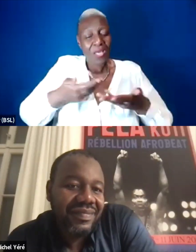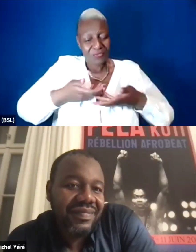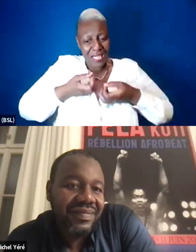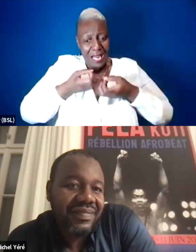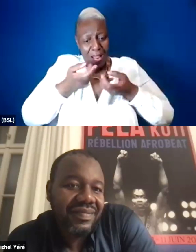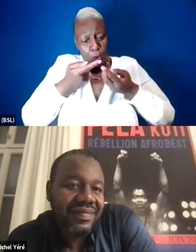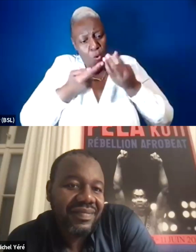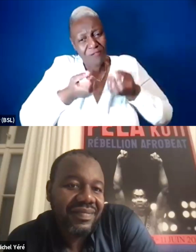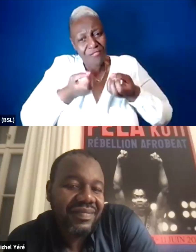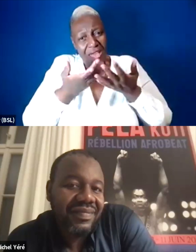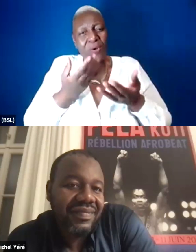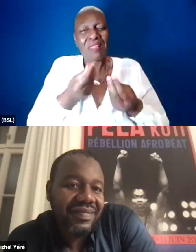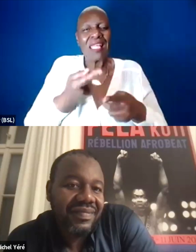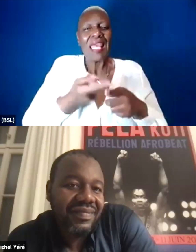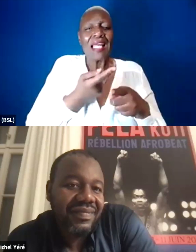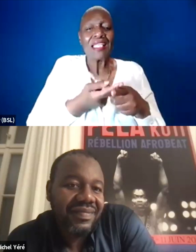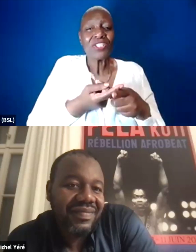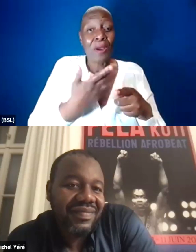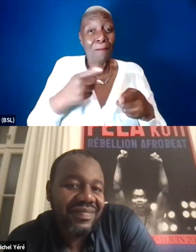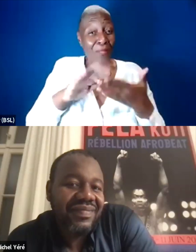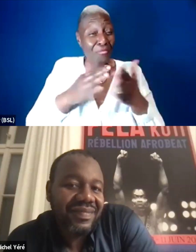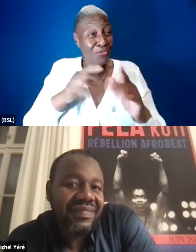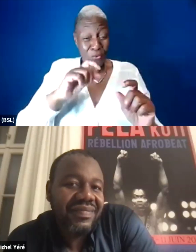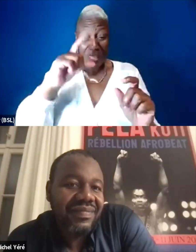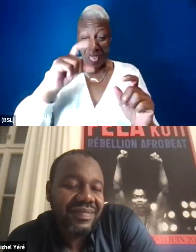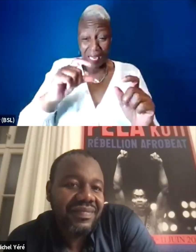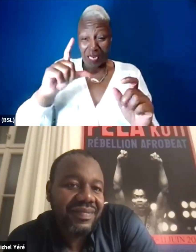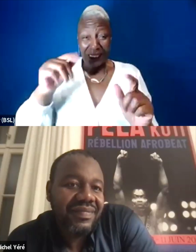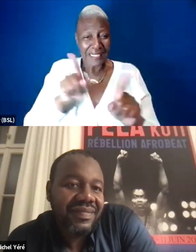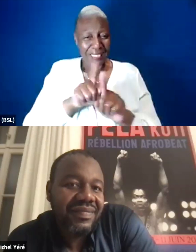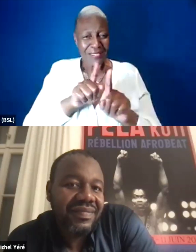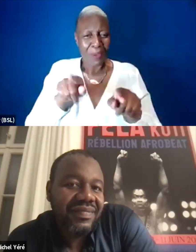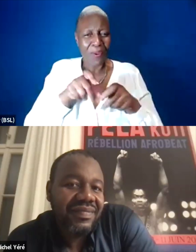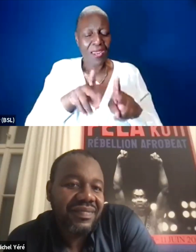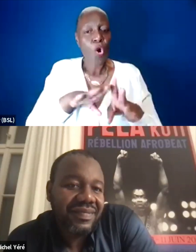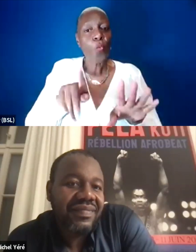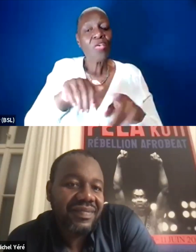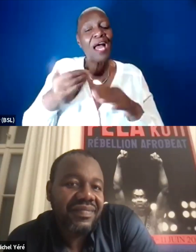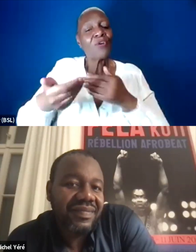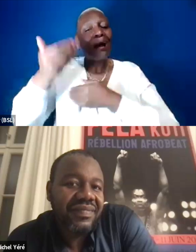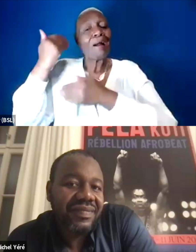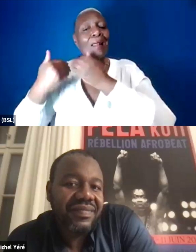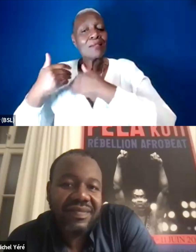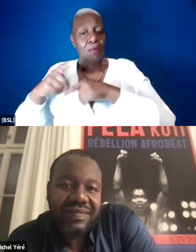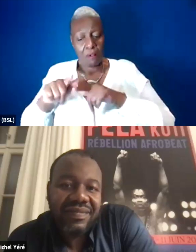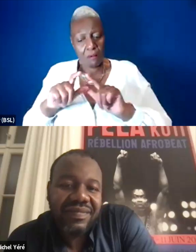in English, which is a language without a case system and without a classical language to rely on.